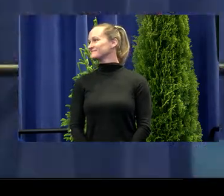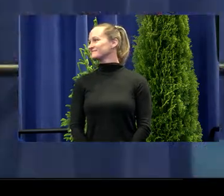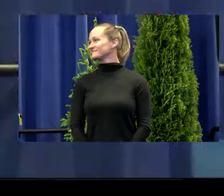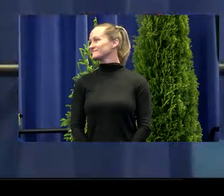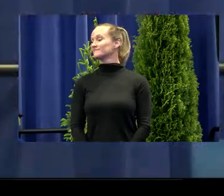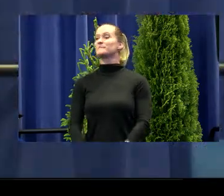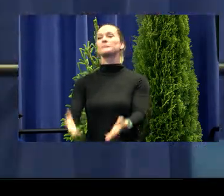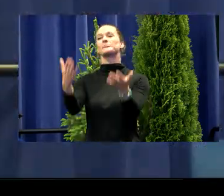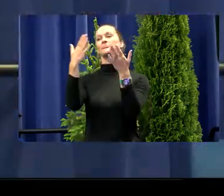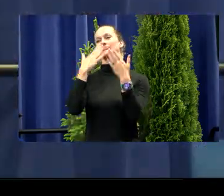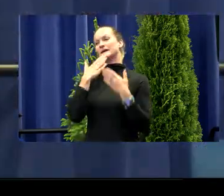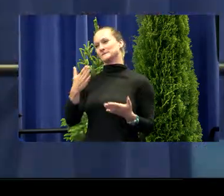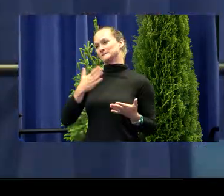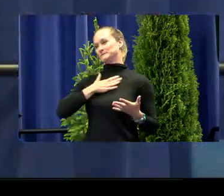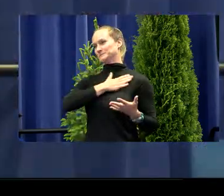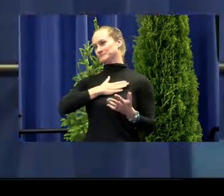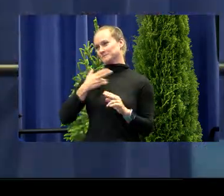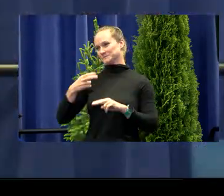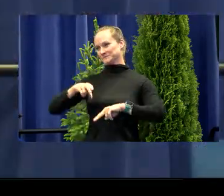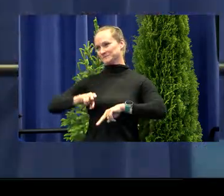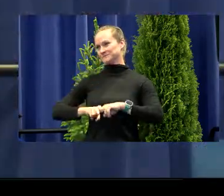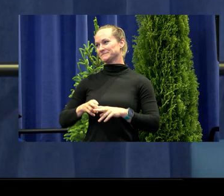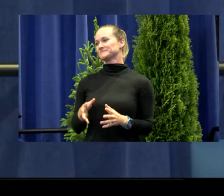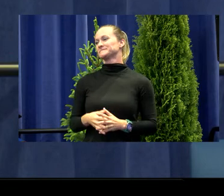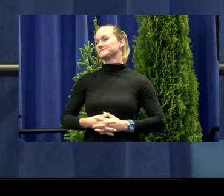Thank you. Please be seated.